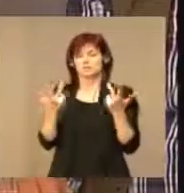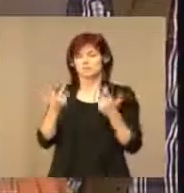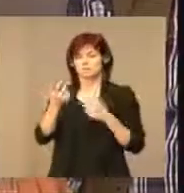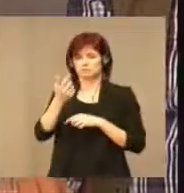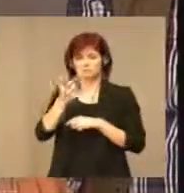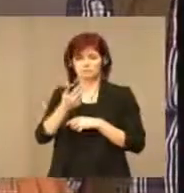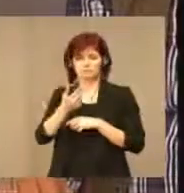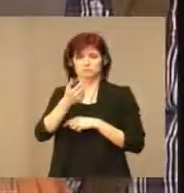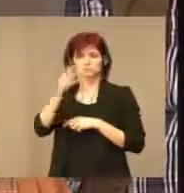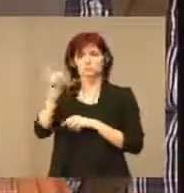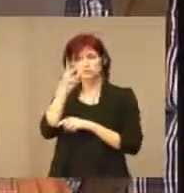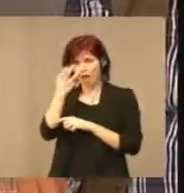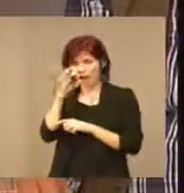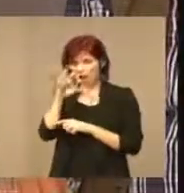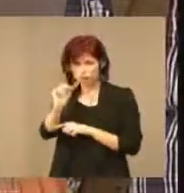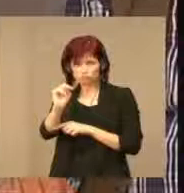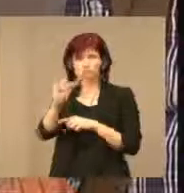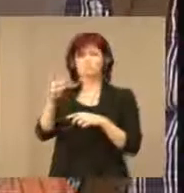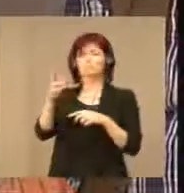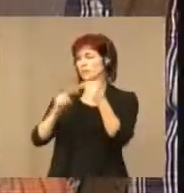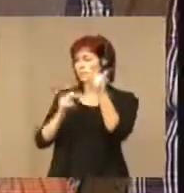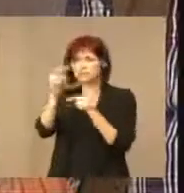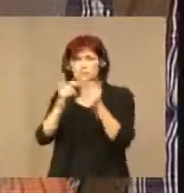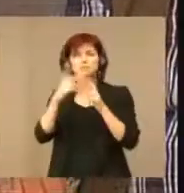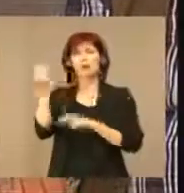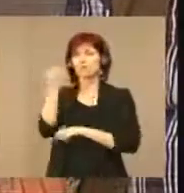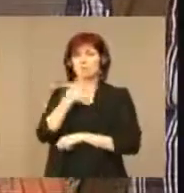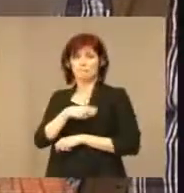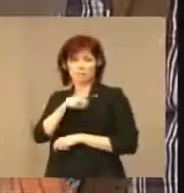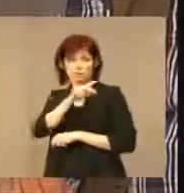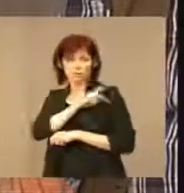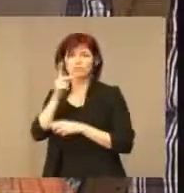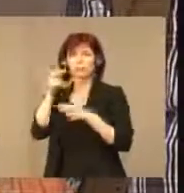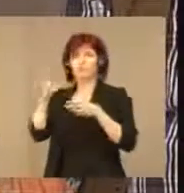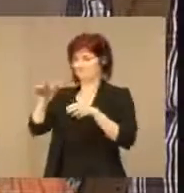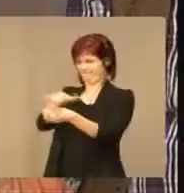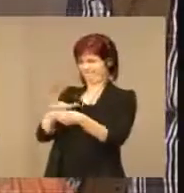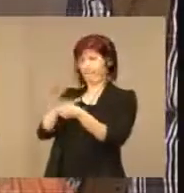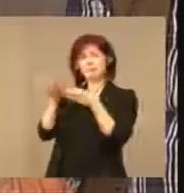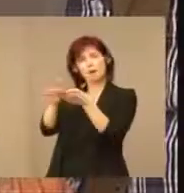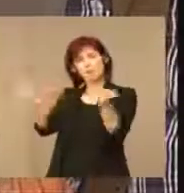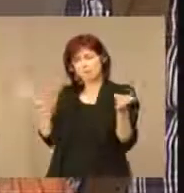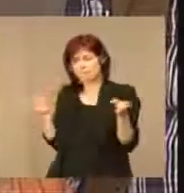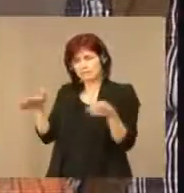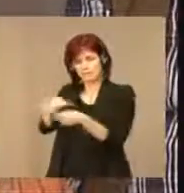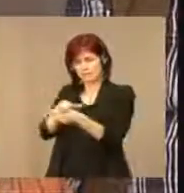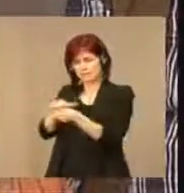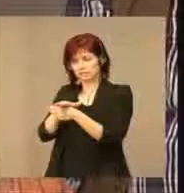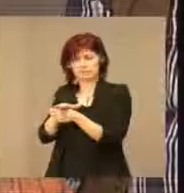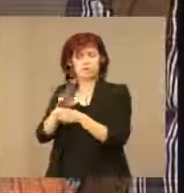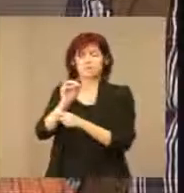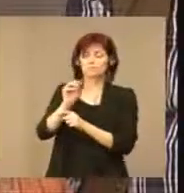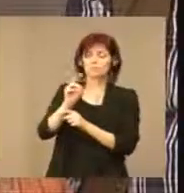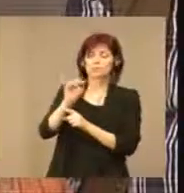would be public buildings, Ontario parks, or those public spaces, whether they're a